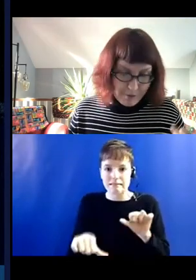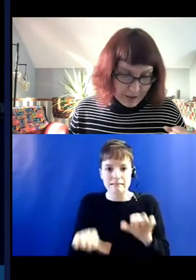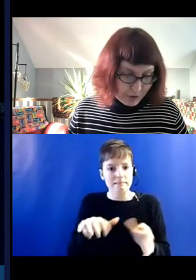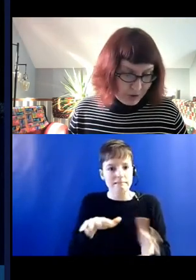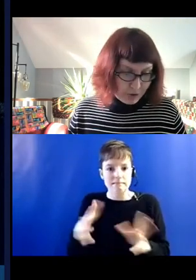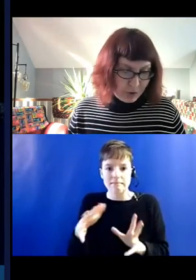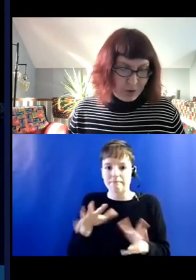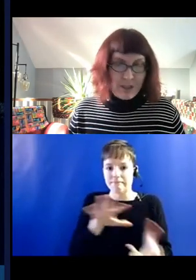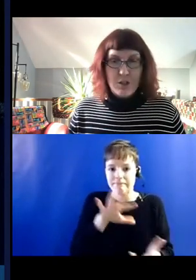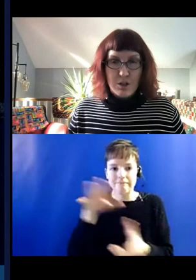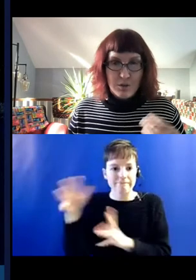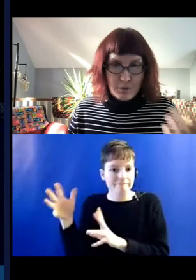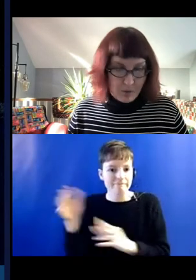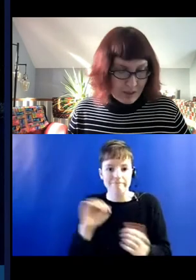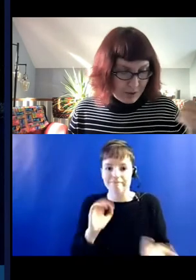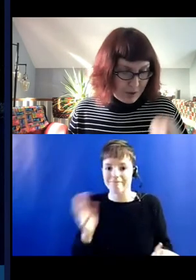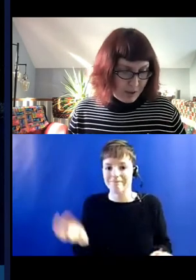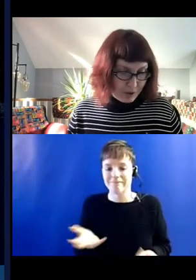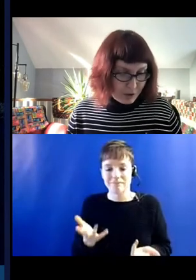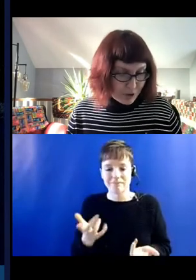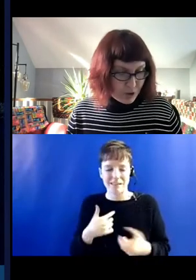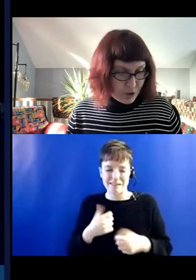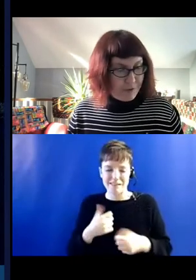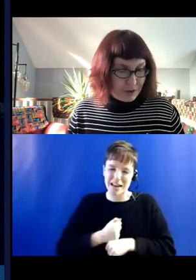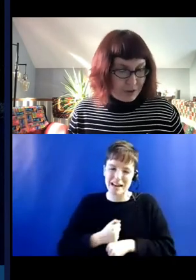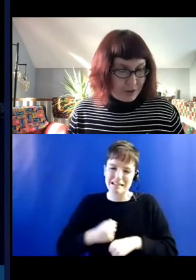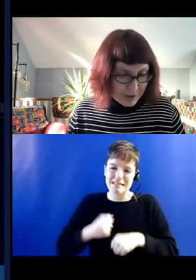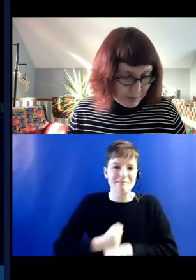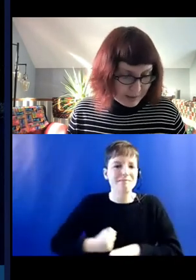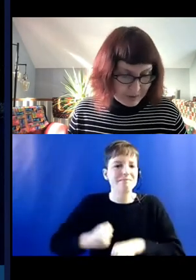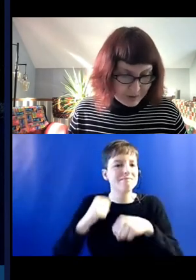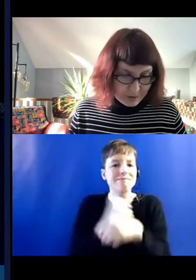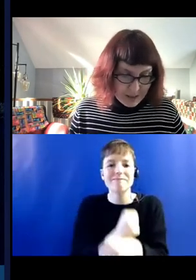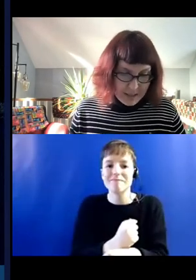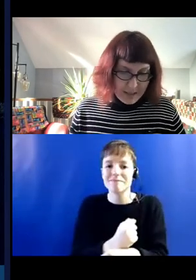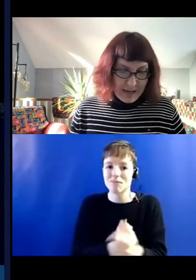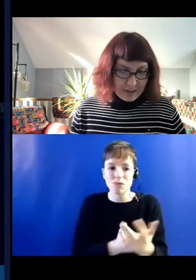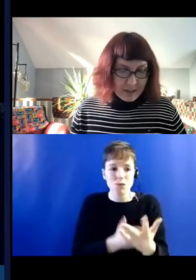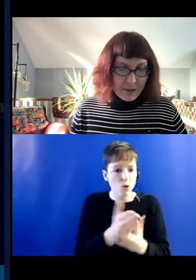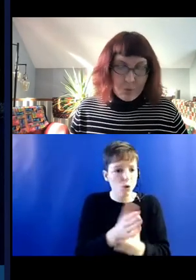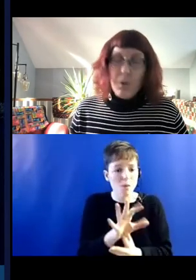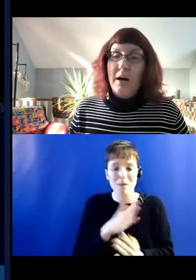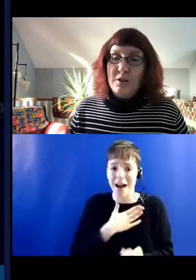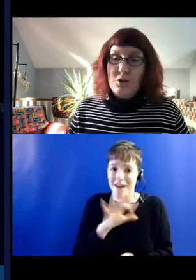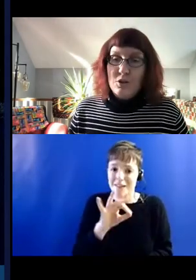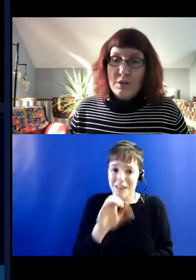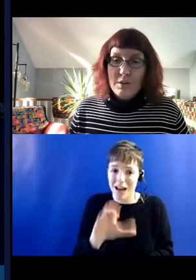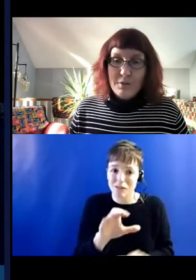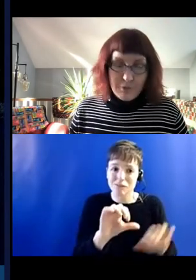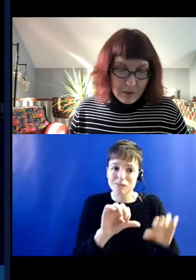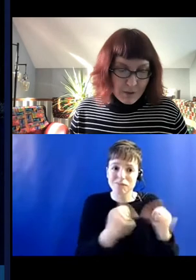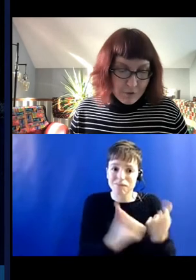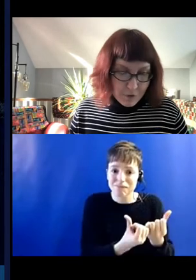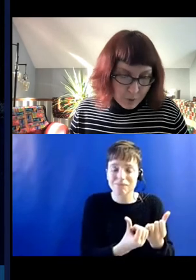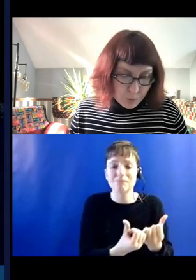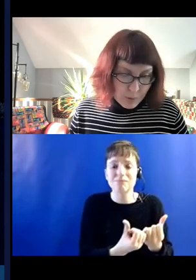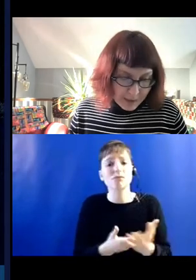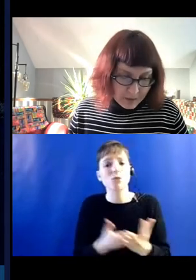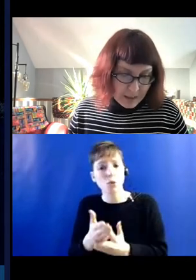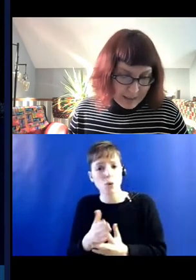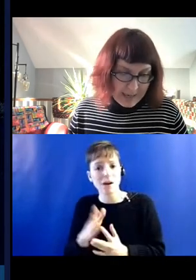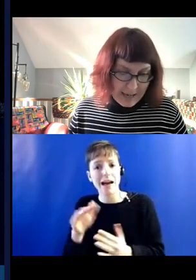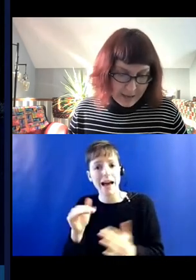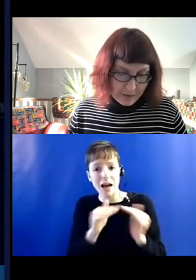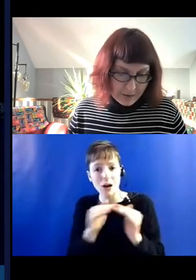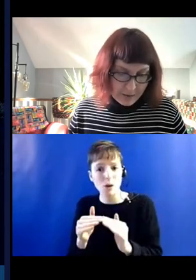through my faculty association, through the Equity and Inclusion Office and other places as I have watched the very few